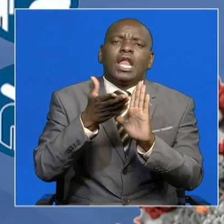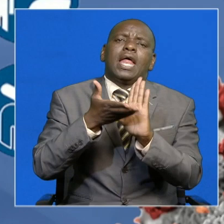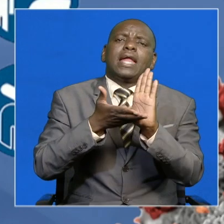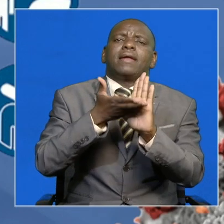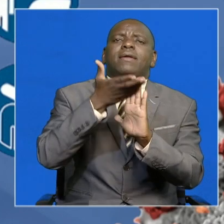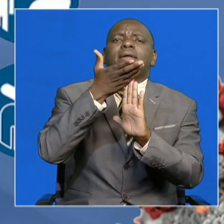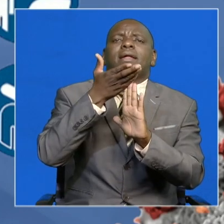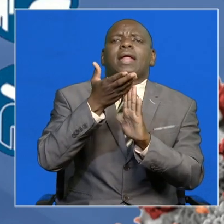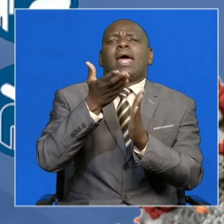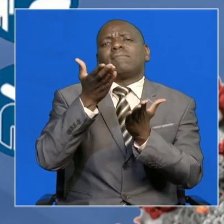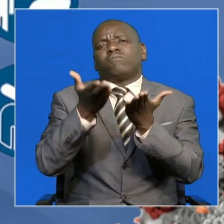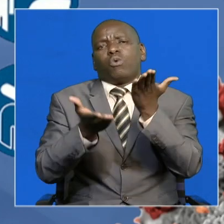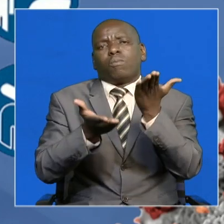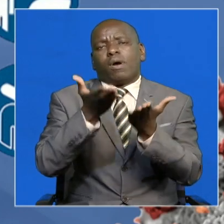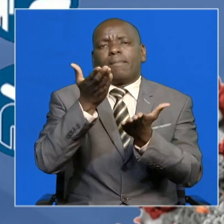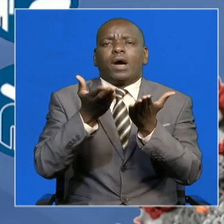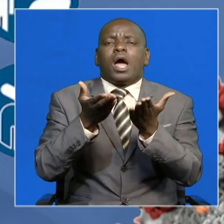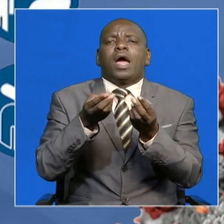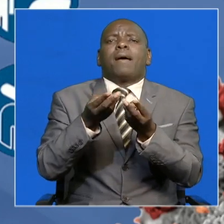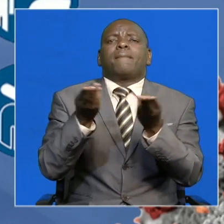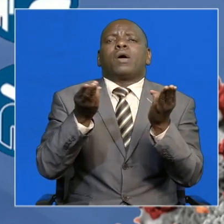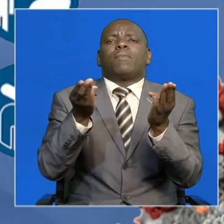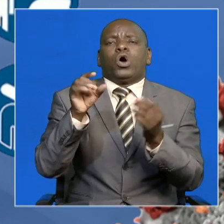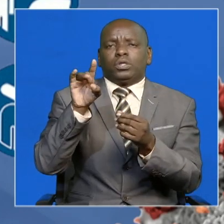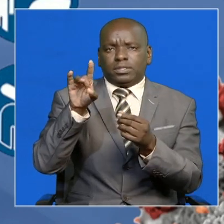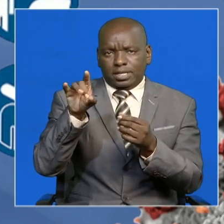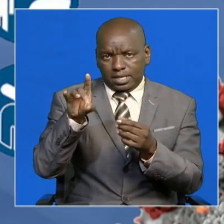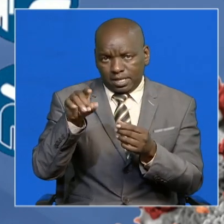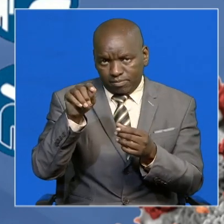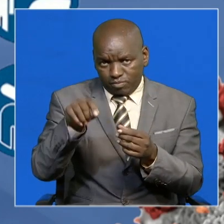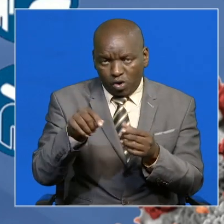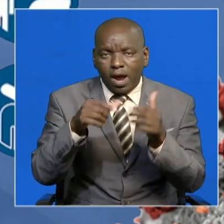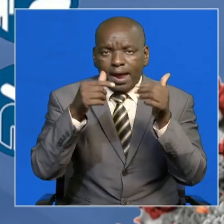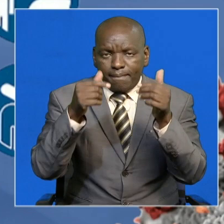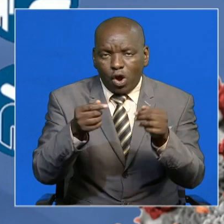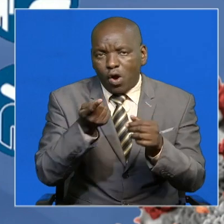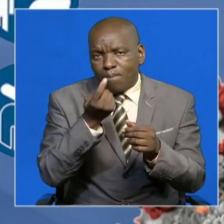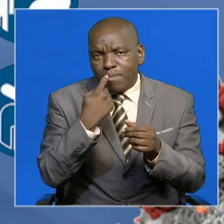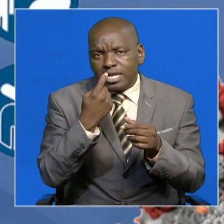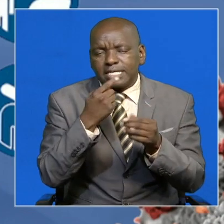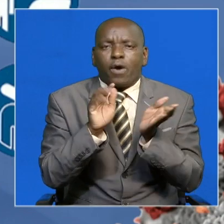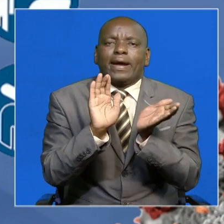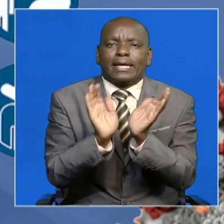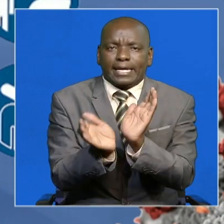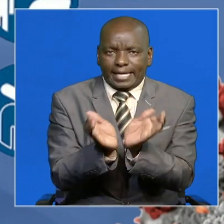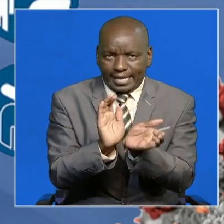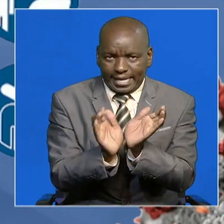in moderate or severely ill cases requiring advanced medical care.